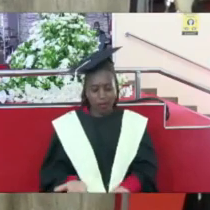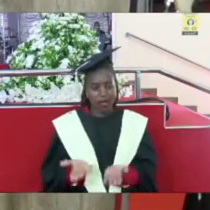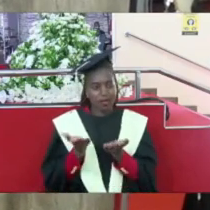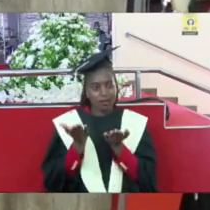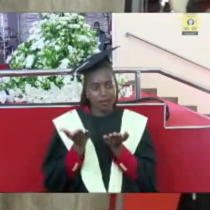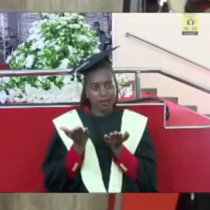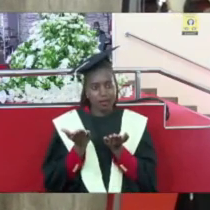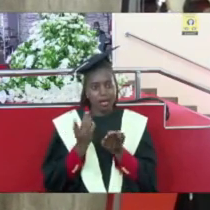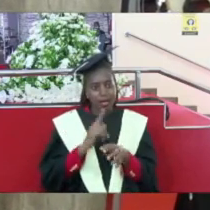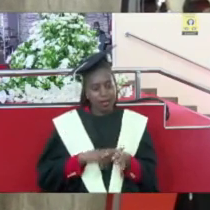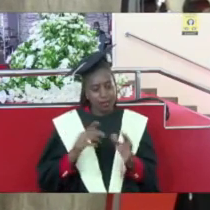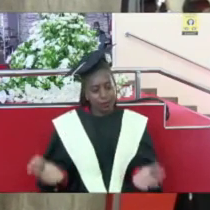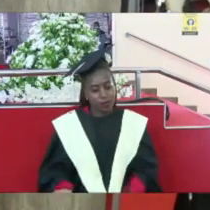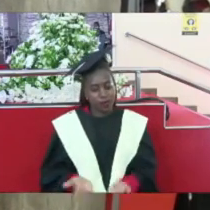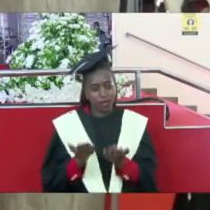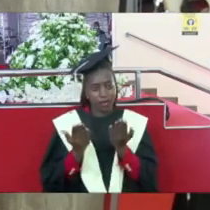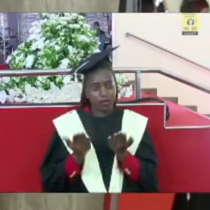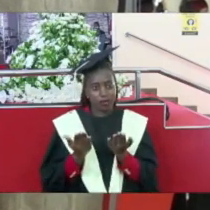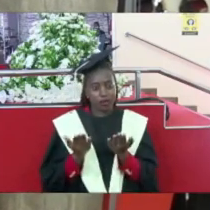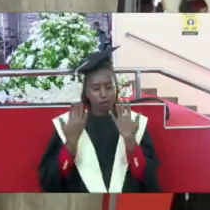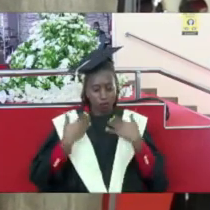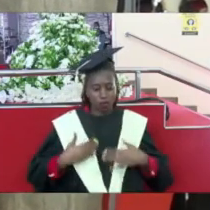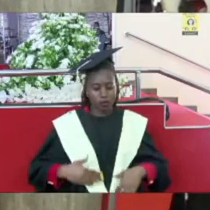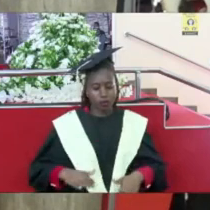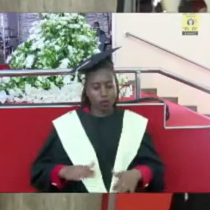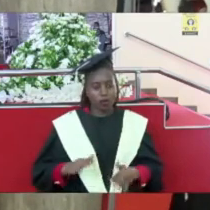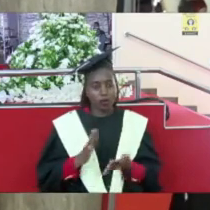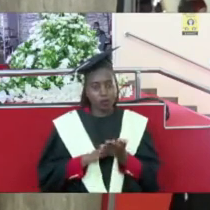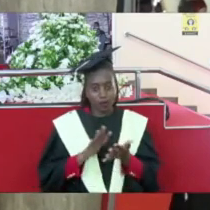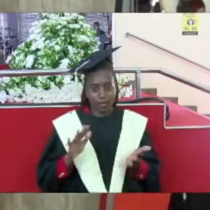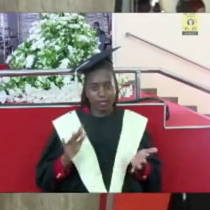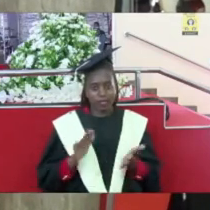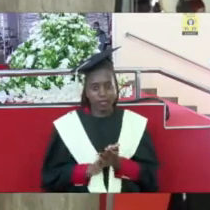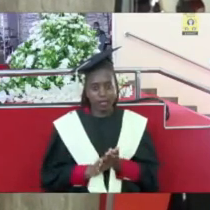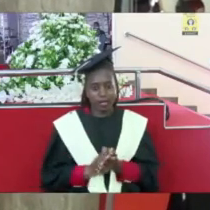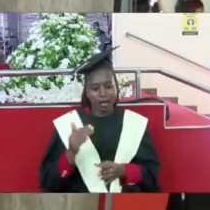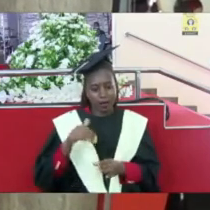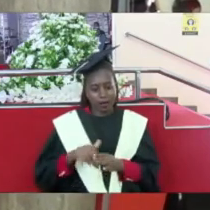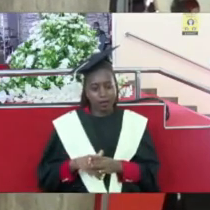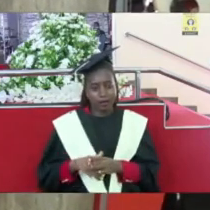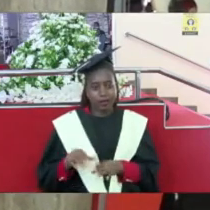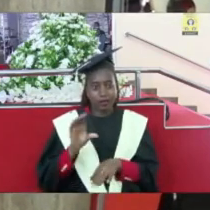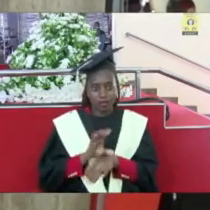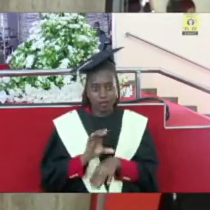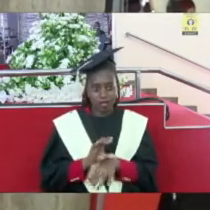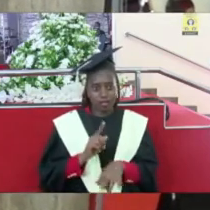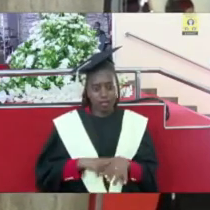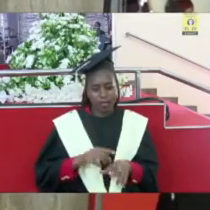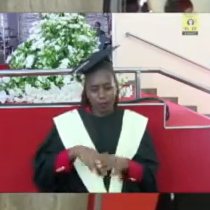rise, utavaa nguo za sifa. Na utaingia hekalu ya Mungu. Na ukitoka utaenda na